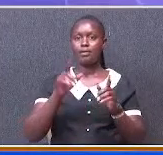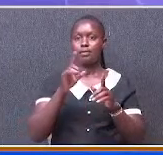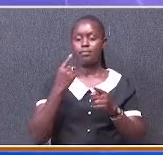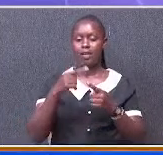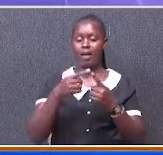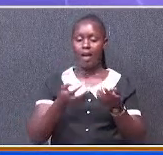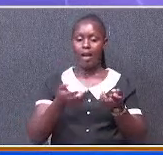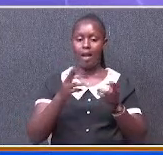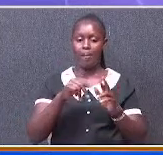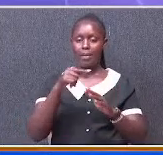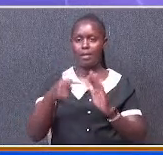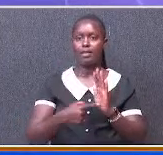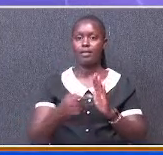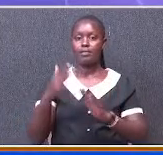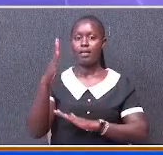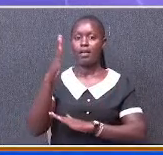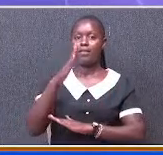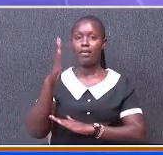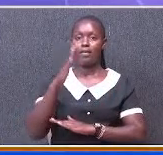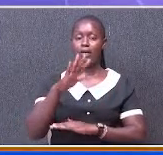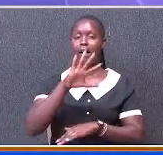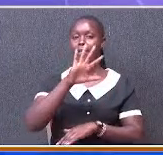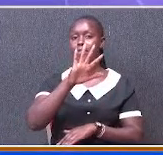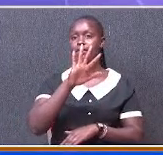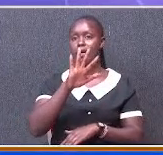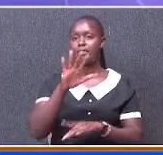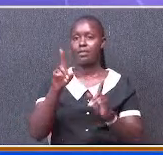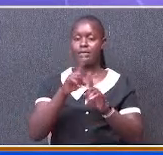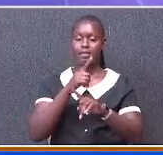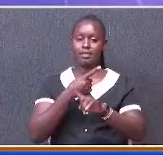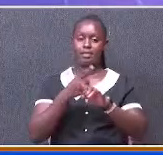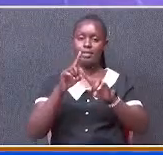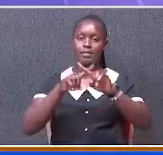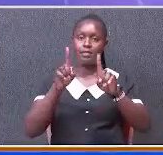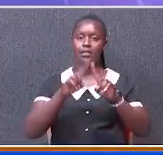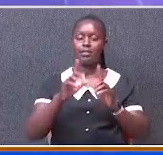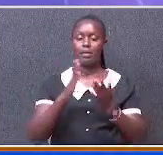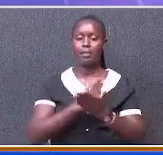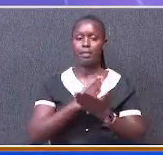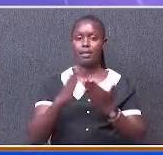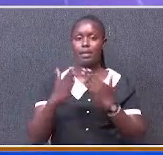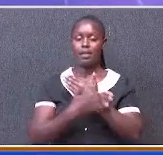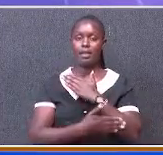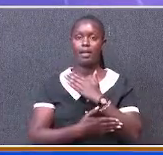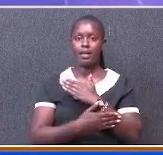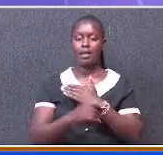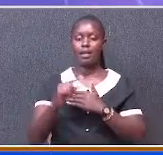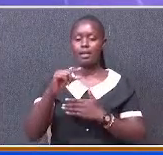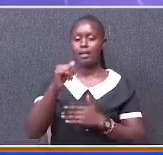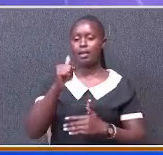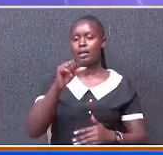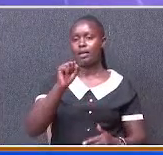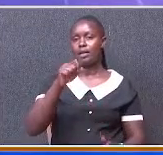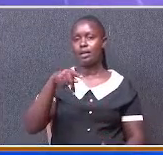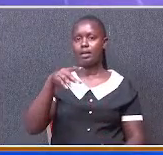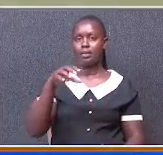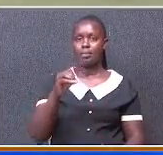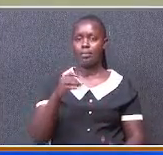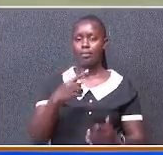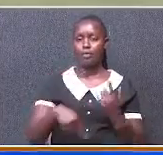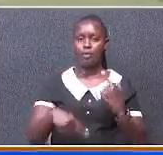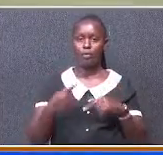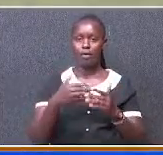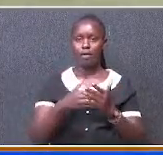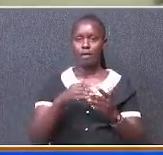this afternoon with 5 matches lined up for action in various stadia across the country. Gaspar Women was in fine form as they defeated Zetex